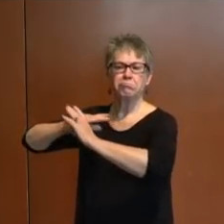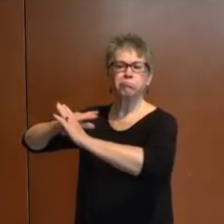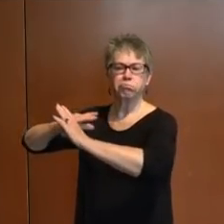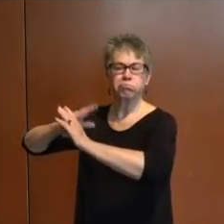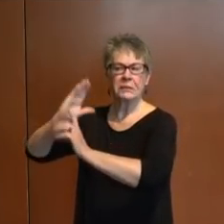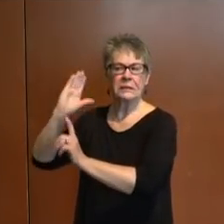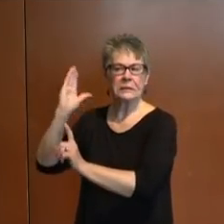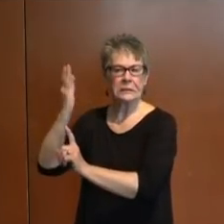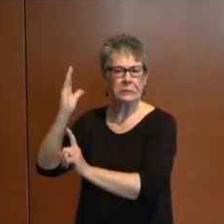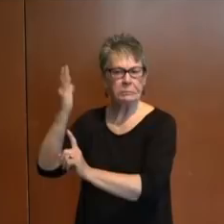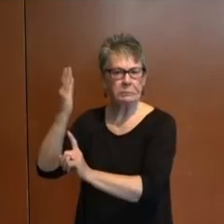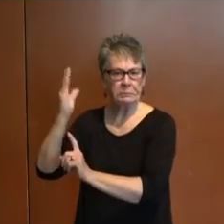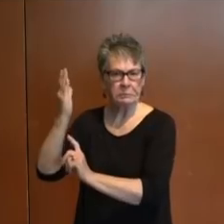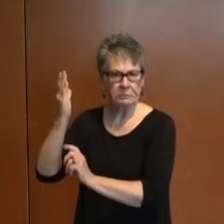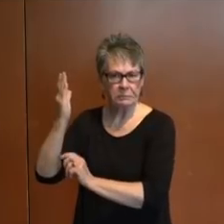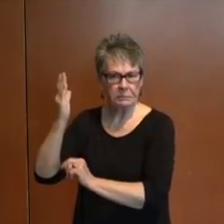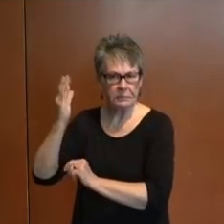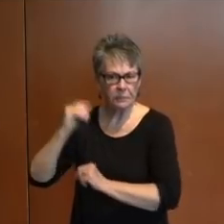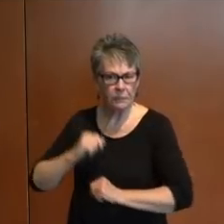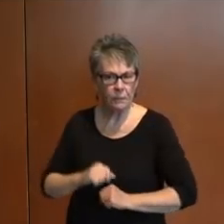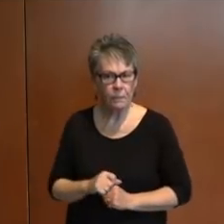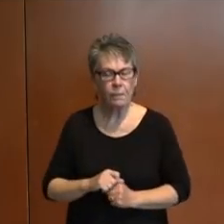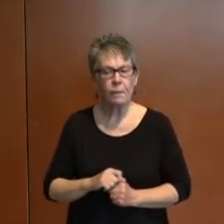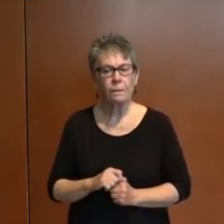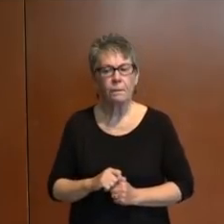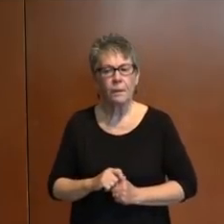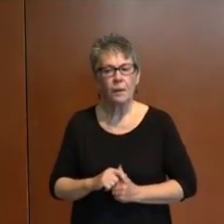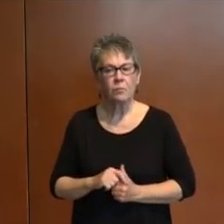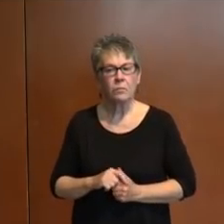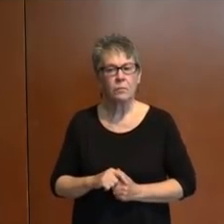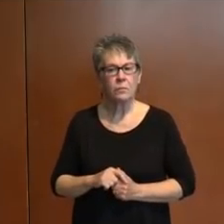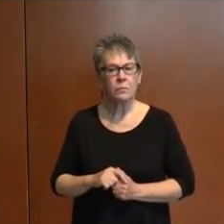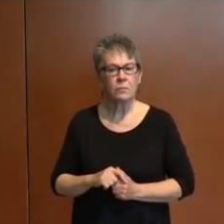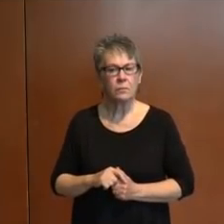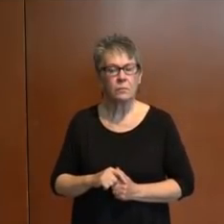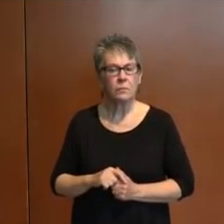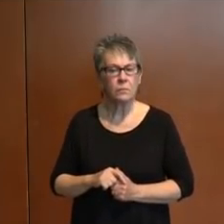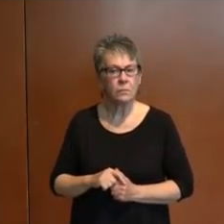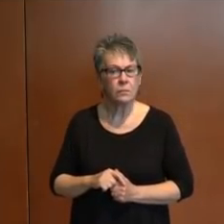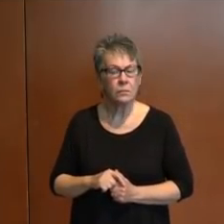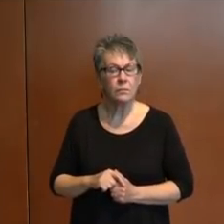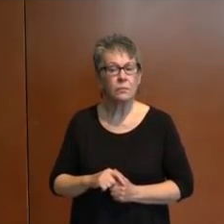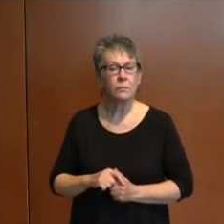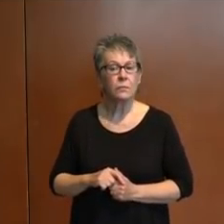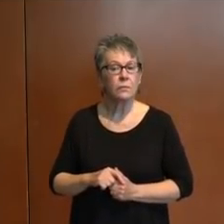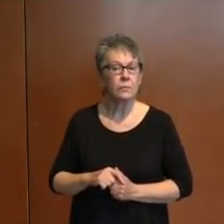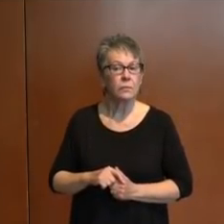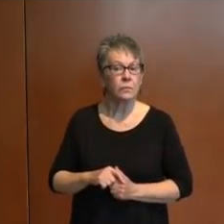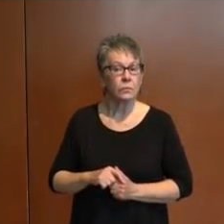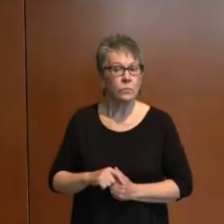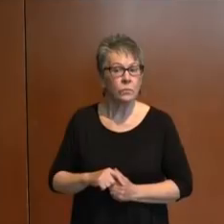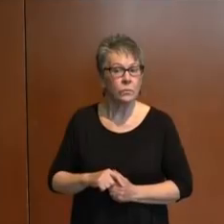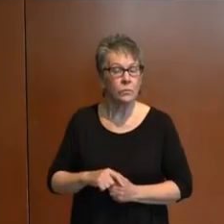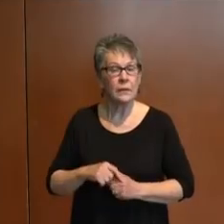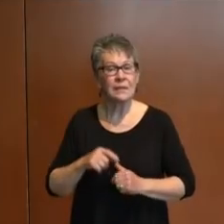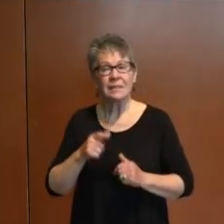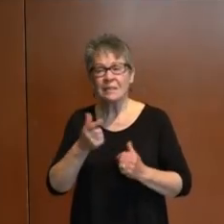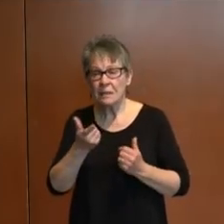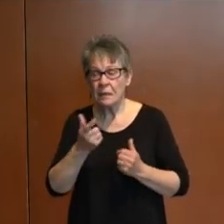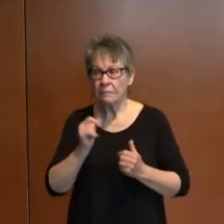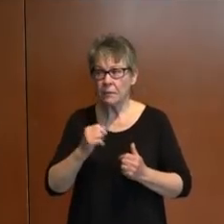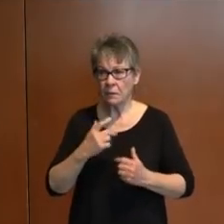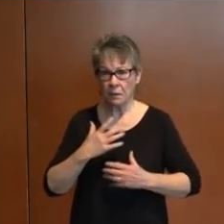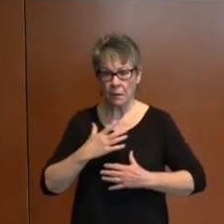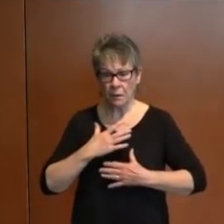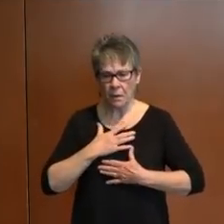when should you be concerned about your health and when should you consider getting tested, that's a decision that you make also in